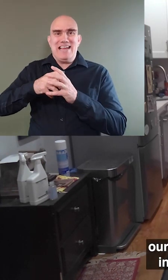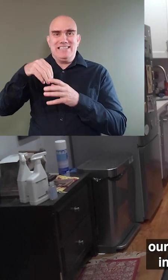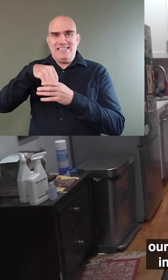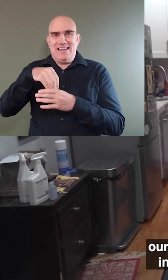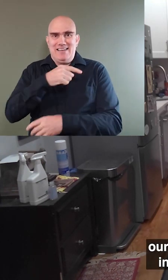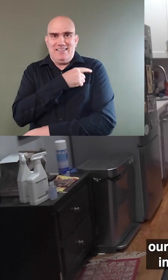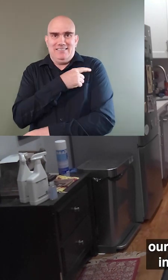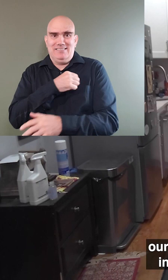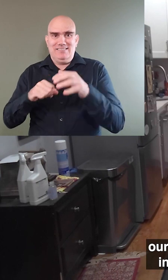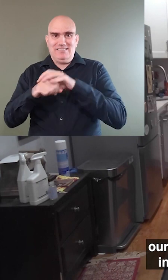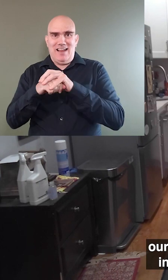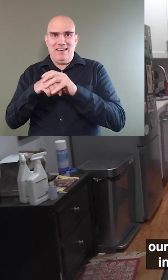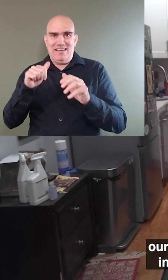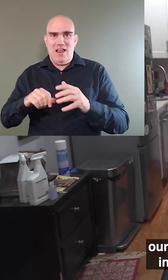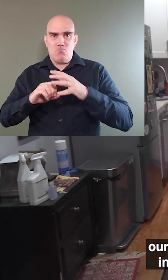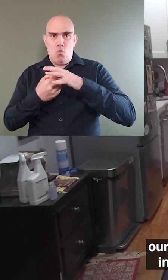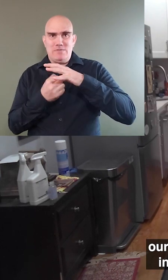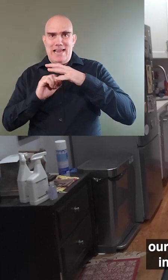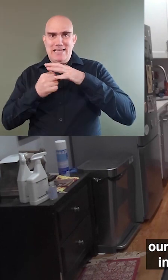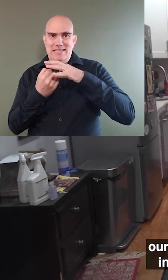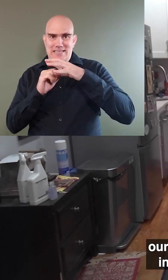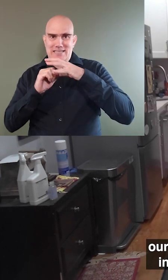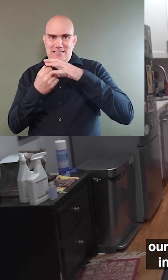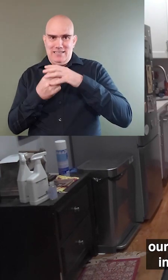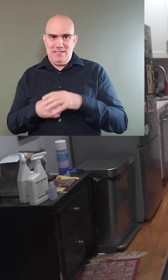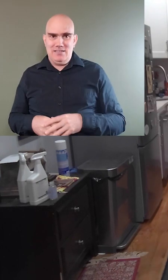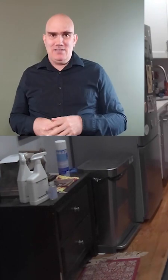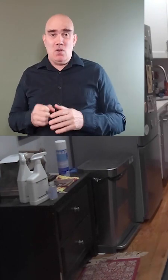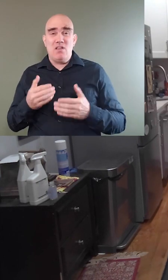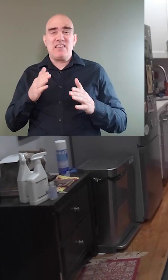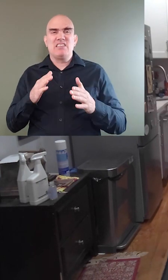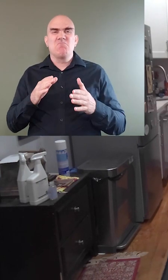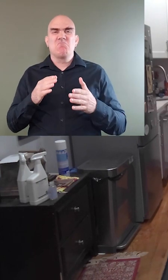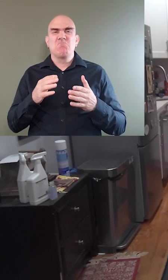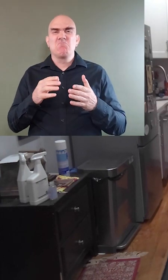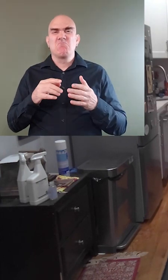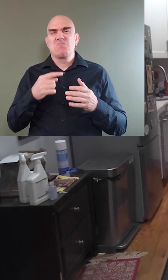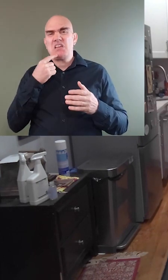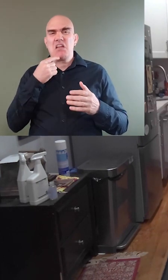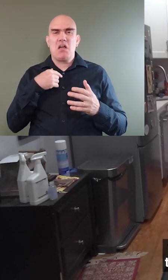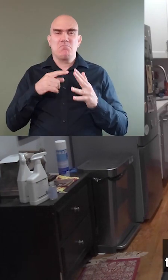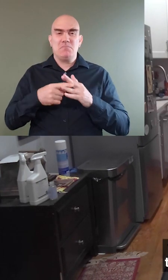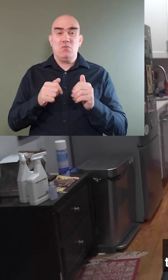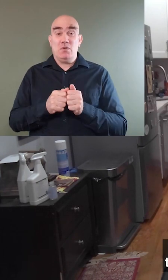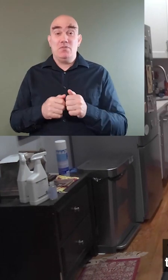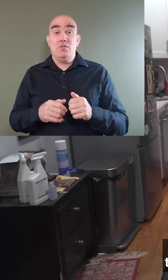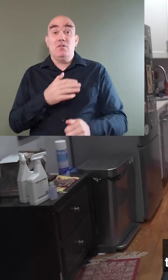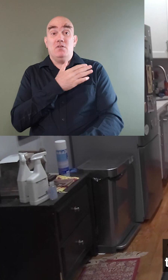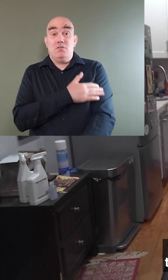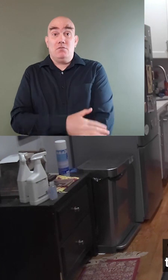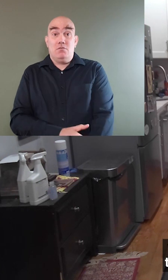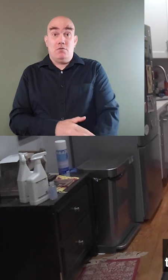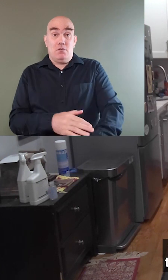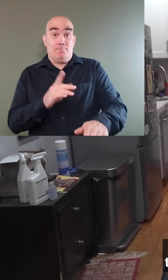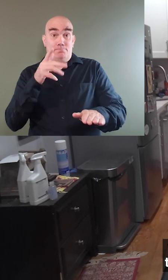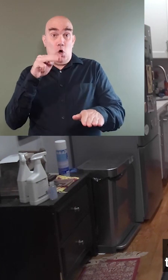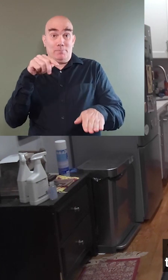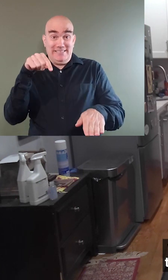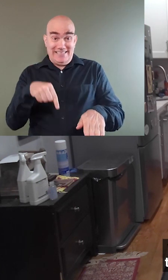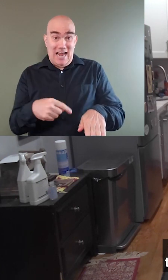rotate inside the shoulder socket. So let's say I begin with my palm facing